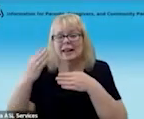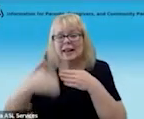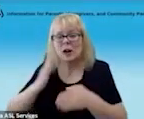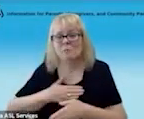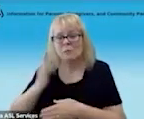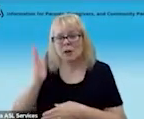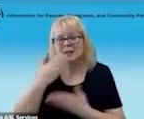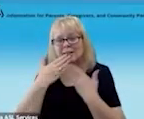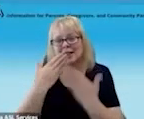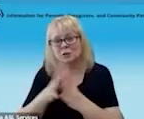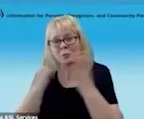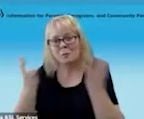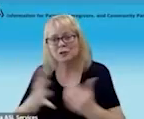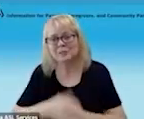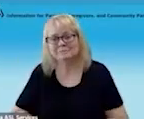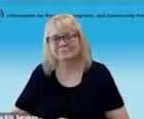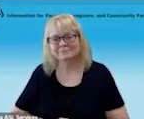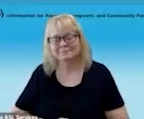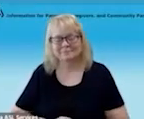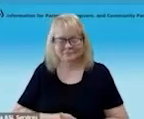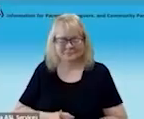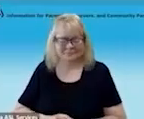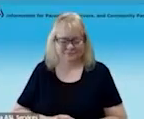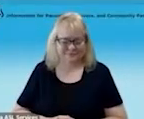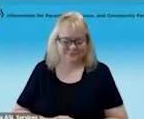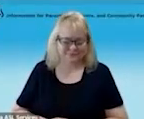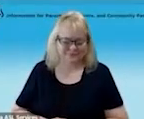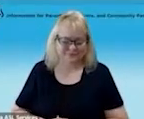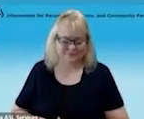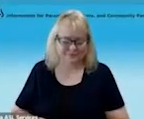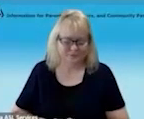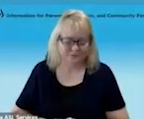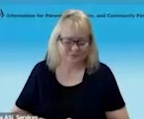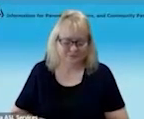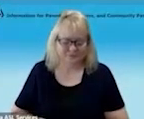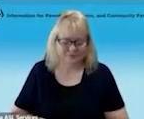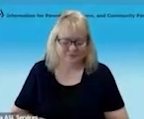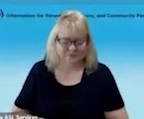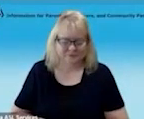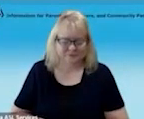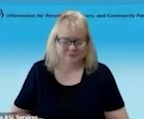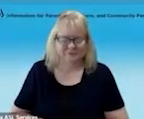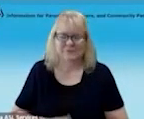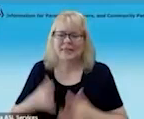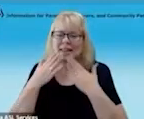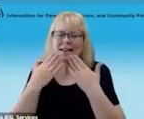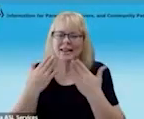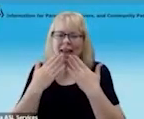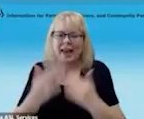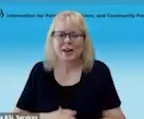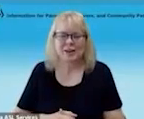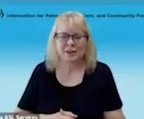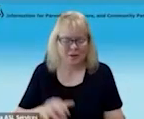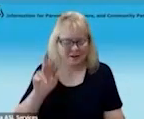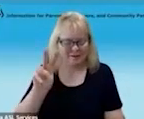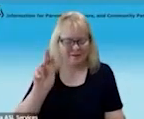store owner, and many more. Next slide, please. And that has concluded my presentation. Thank